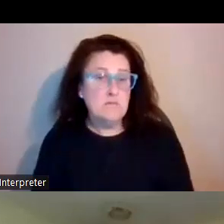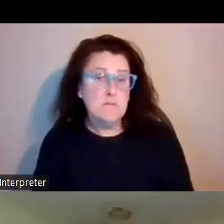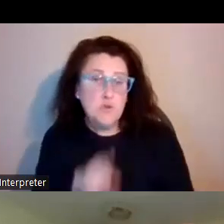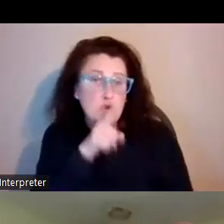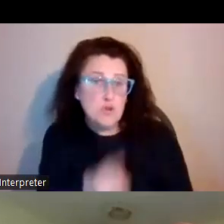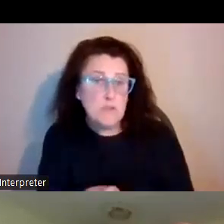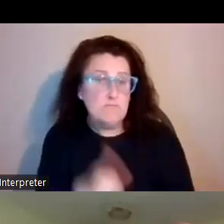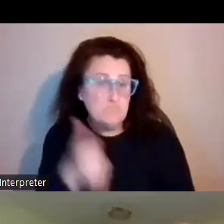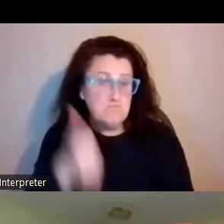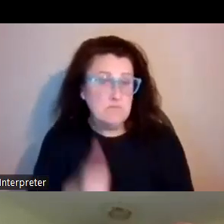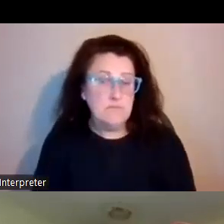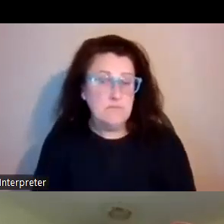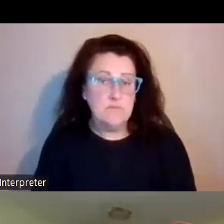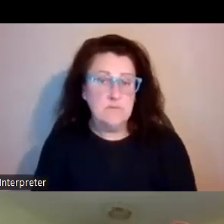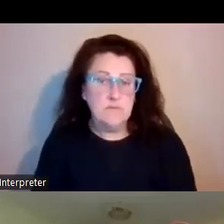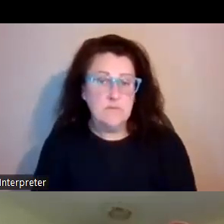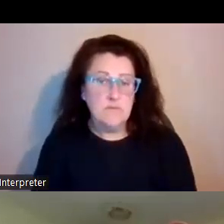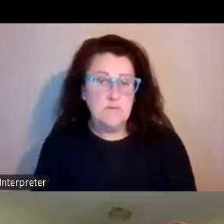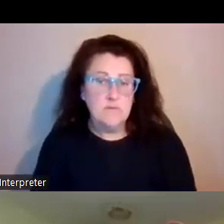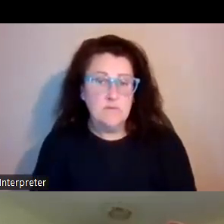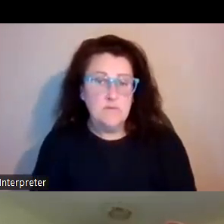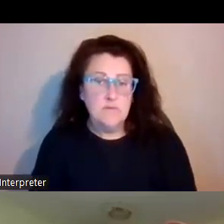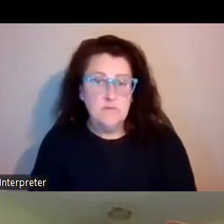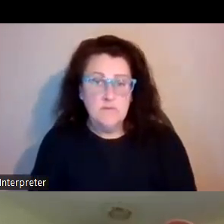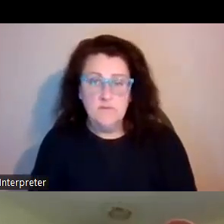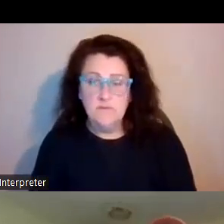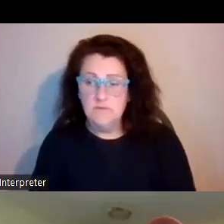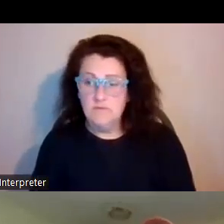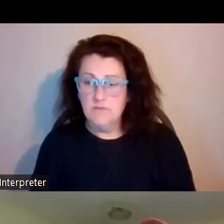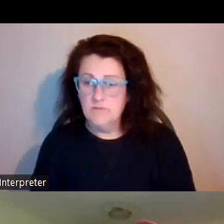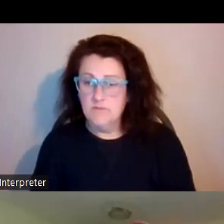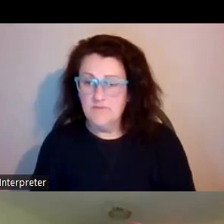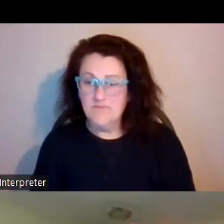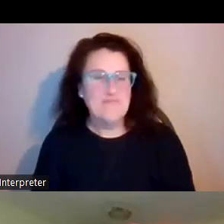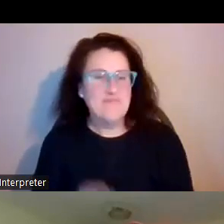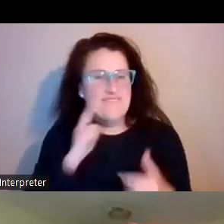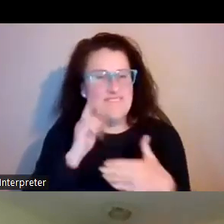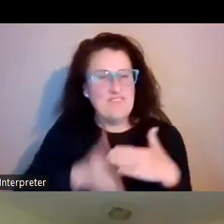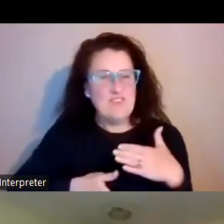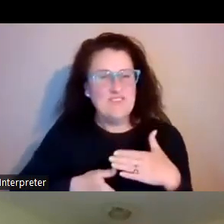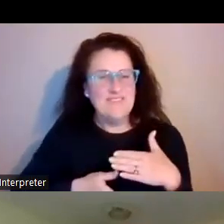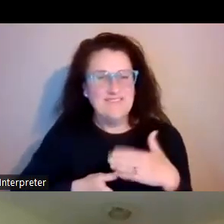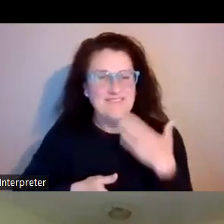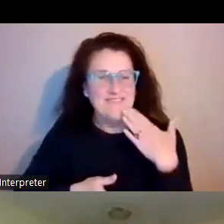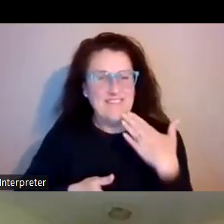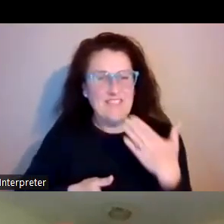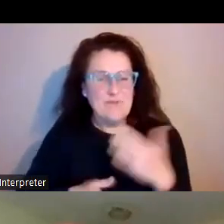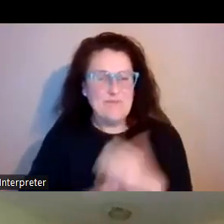person wants to reach out to us. Okay, now I think we're done. Thanks, everybody.